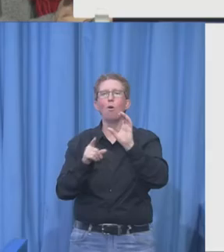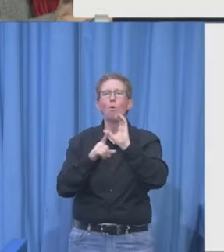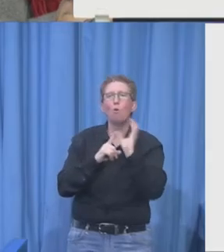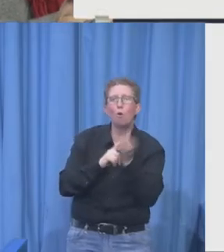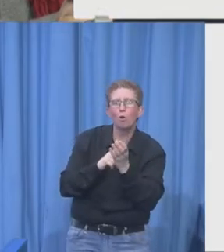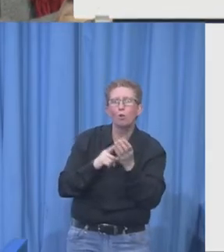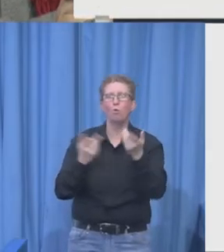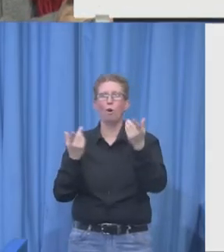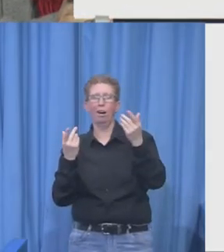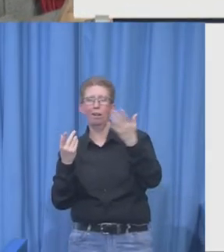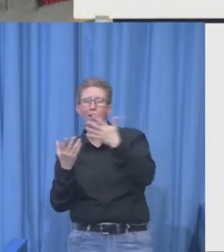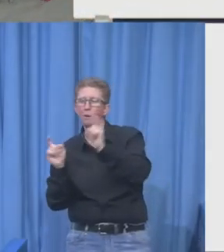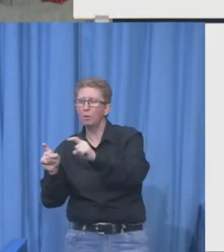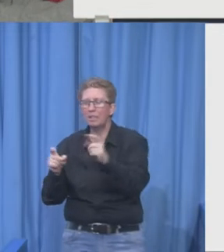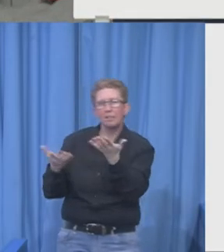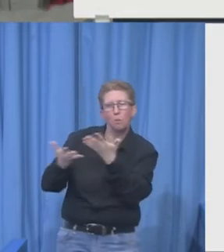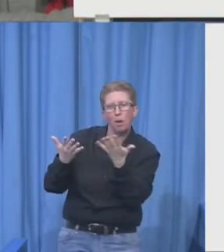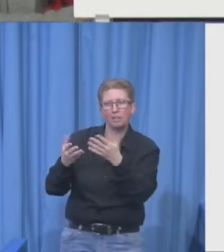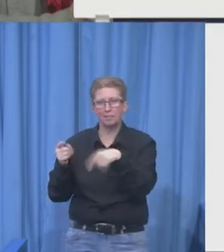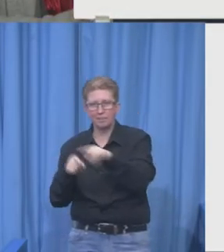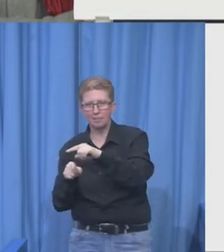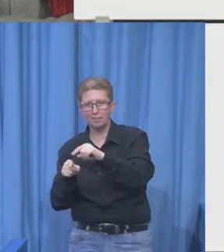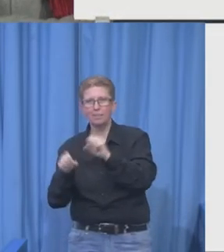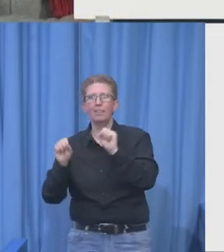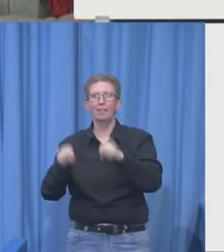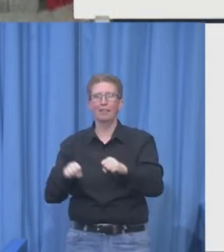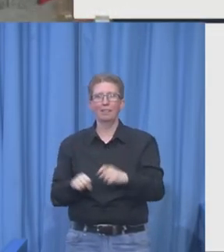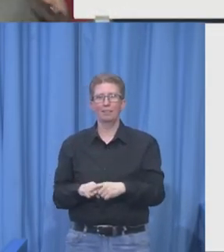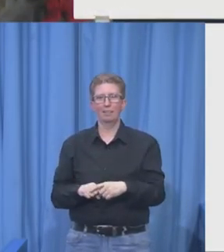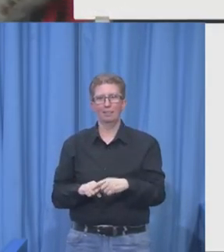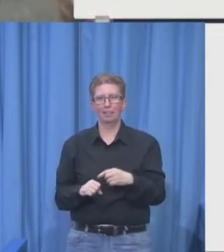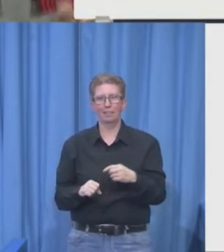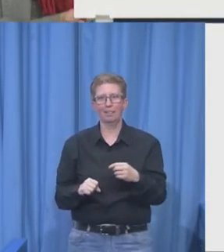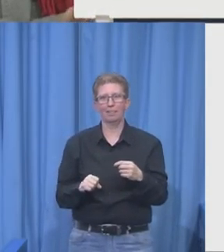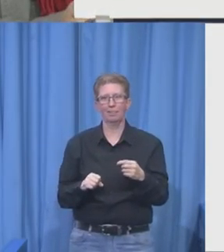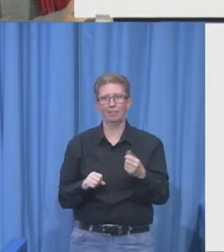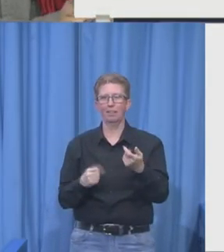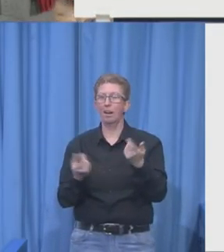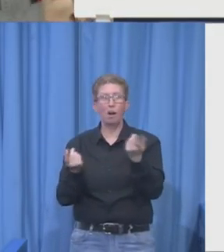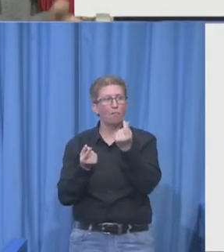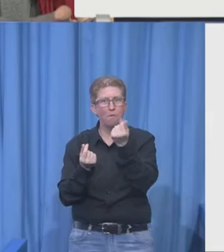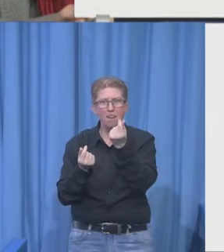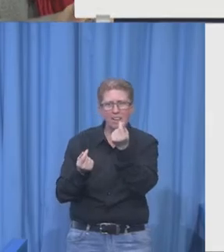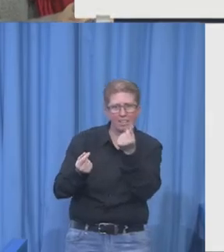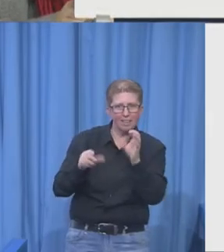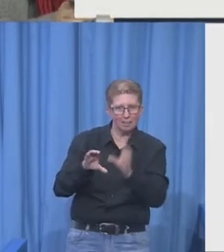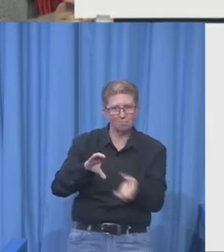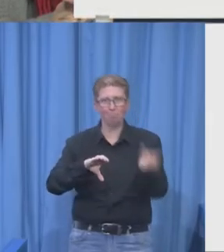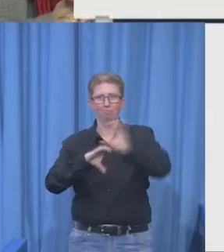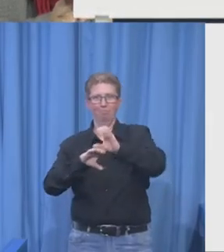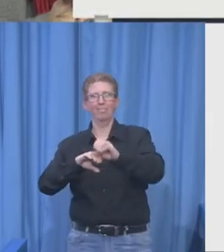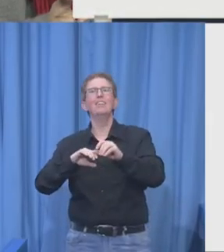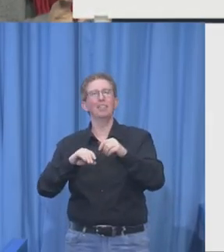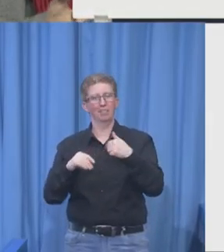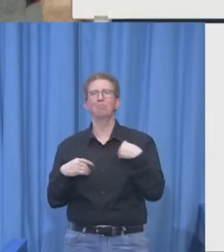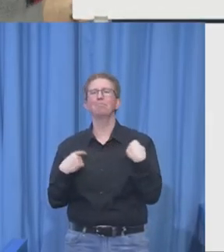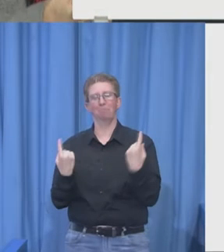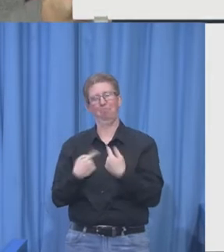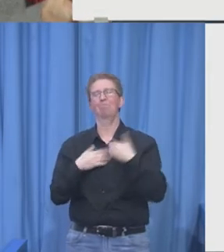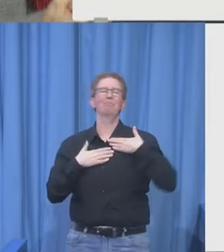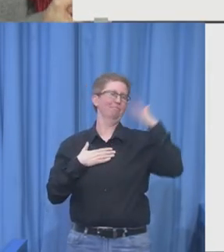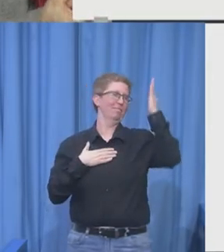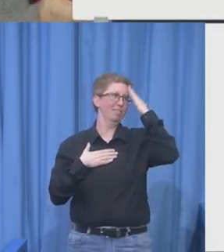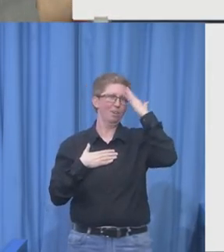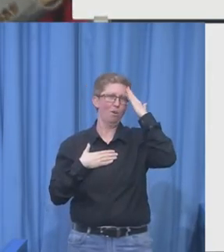resources, financial resources and knowledge. Third, as governments are the owners of the bank, we have an